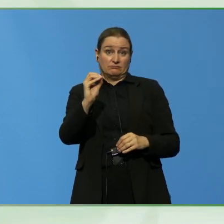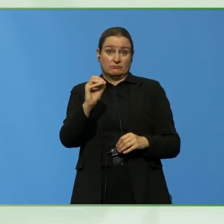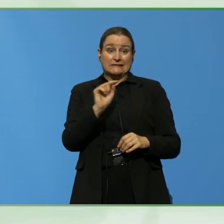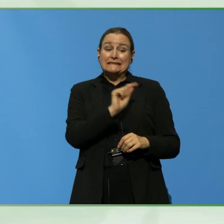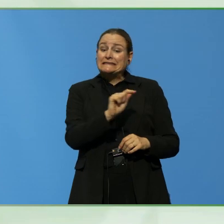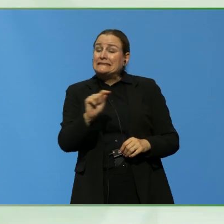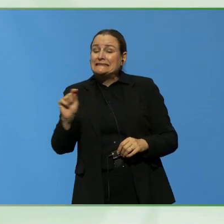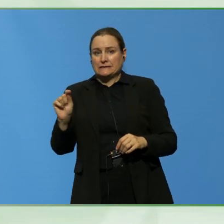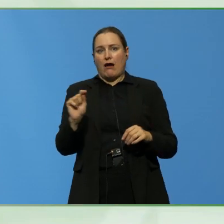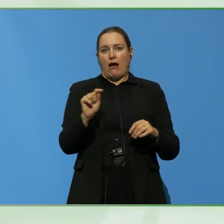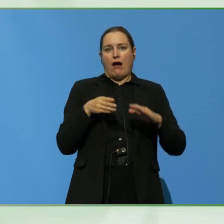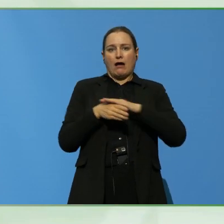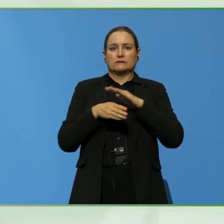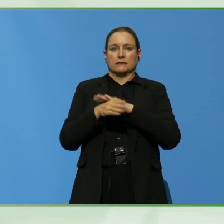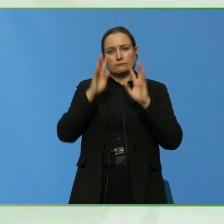about disability.